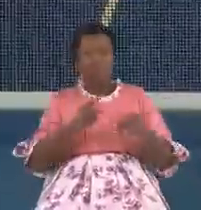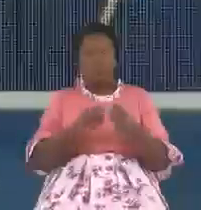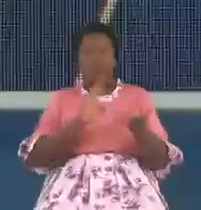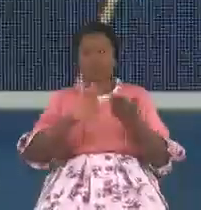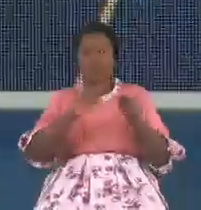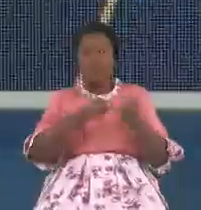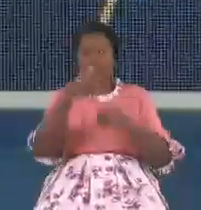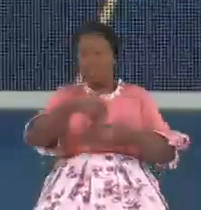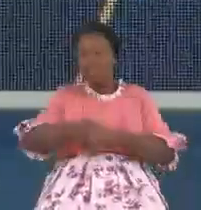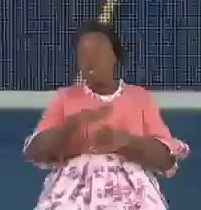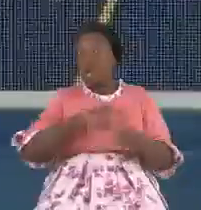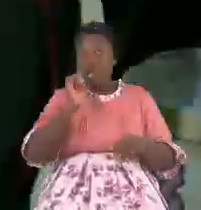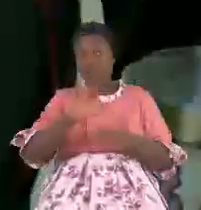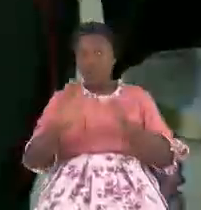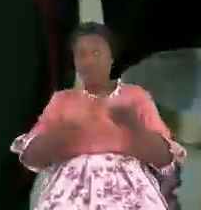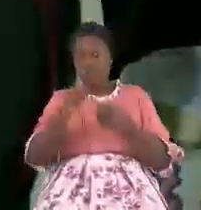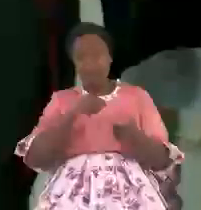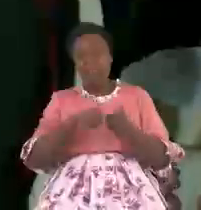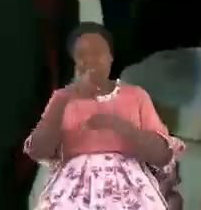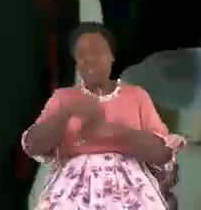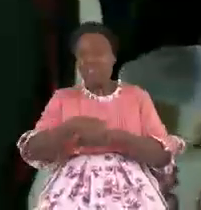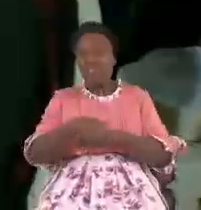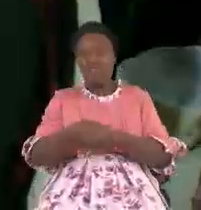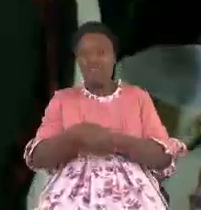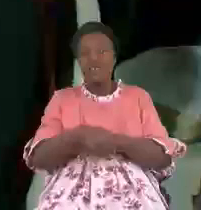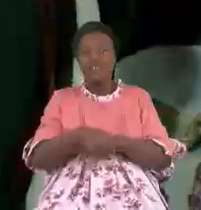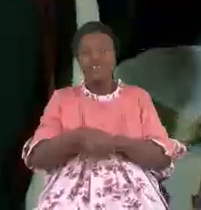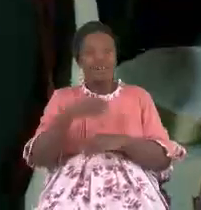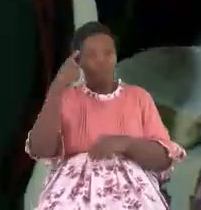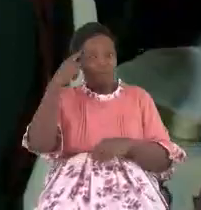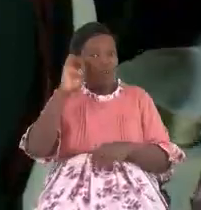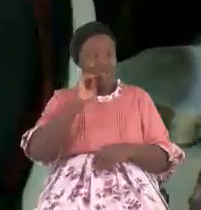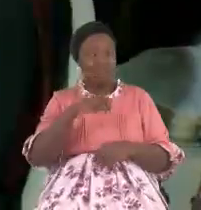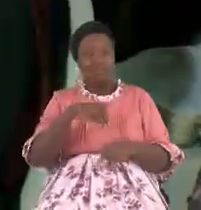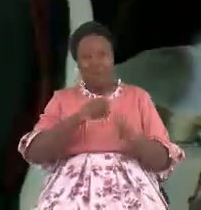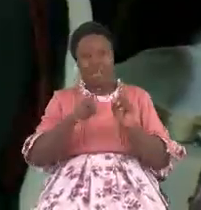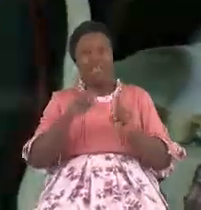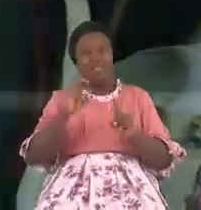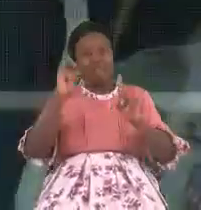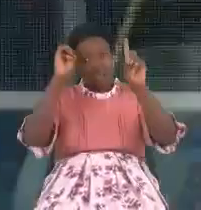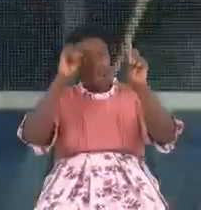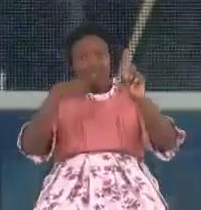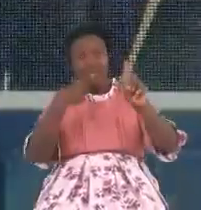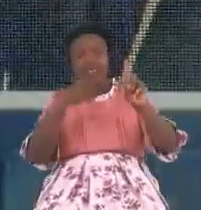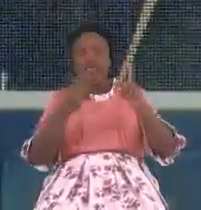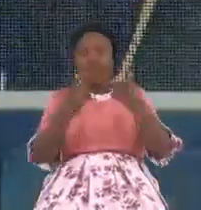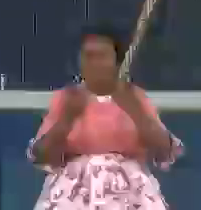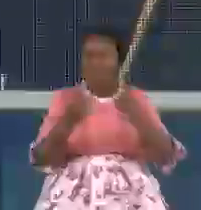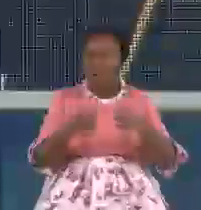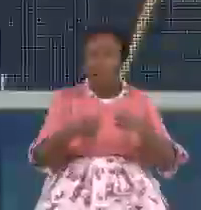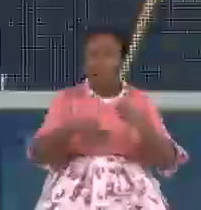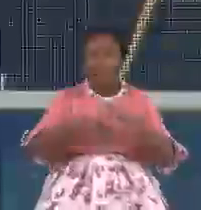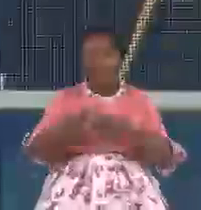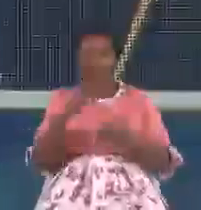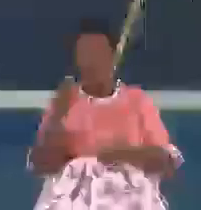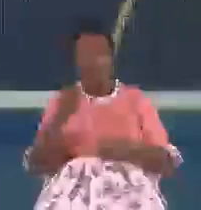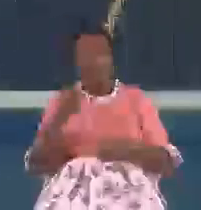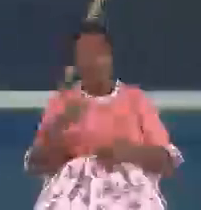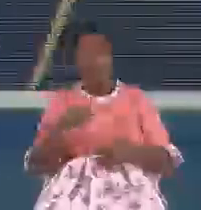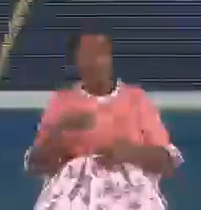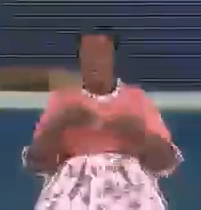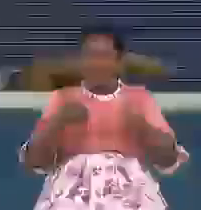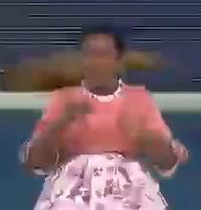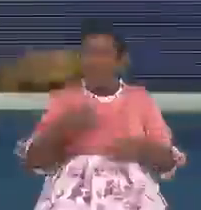and he'll forgive you tonight but he says come out and let me tell you something